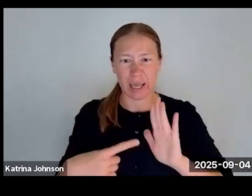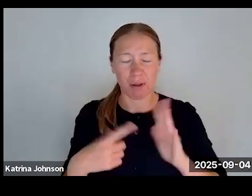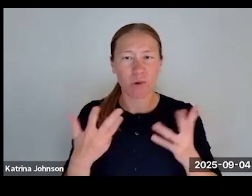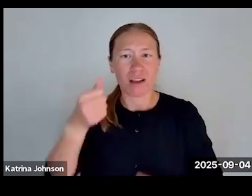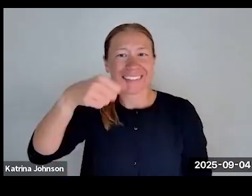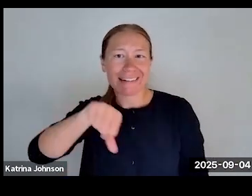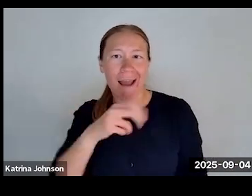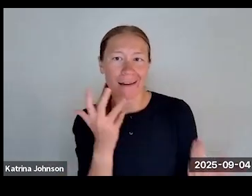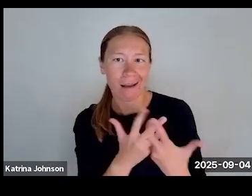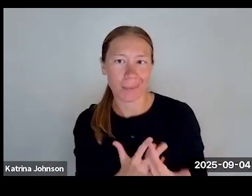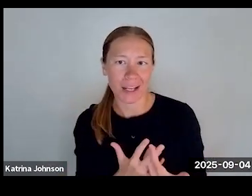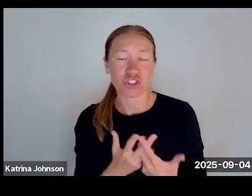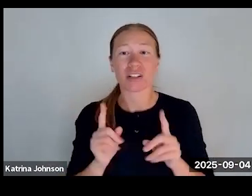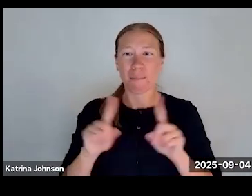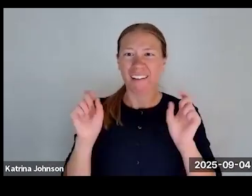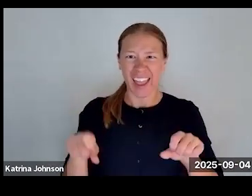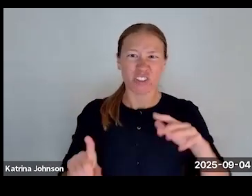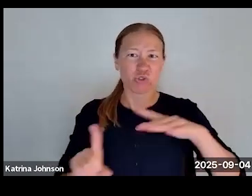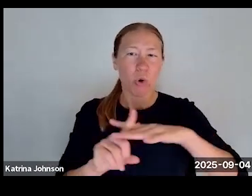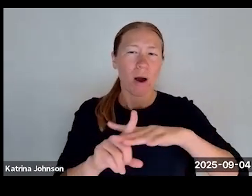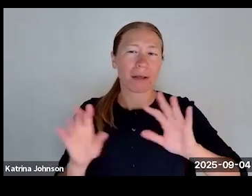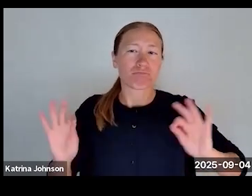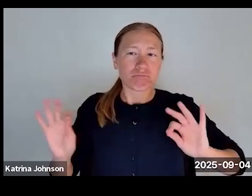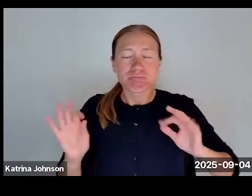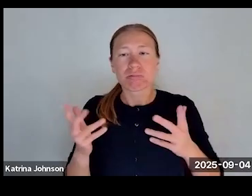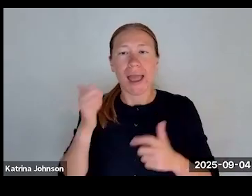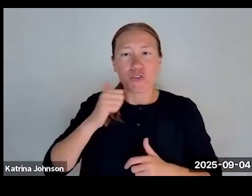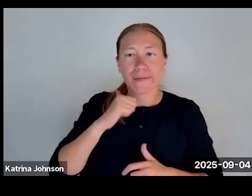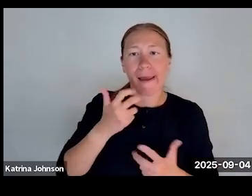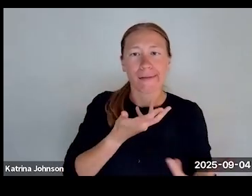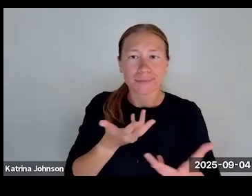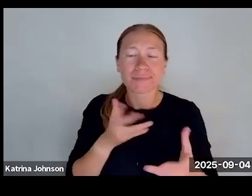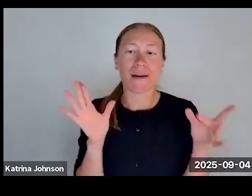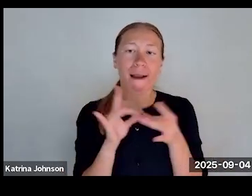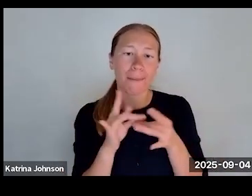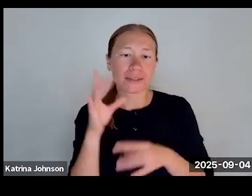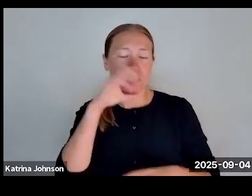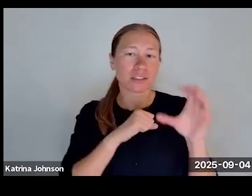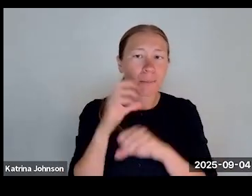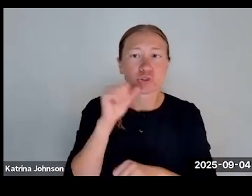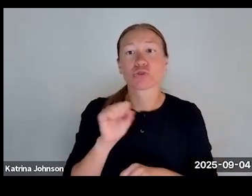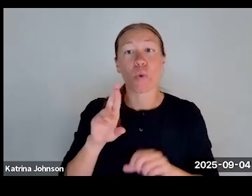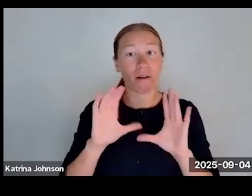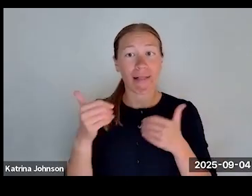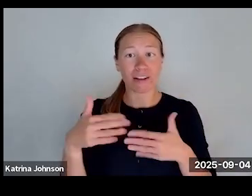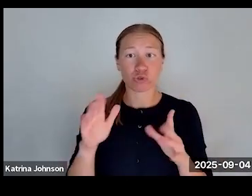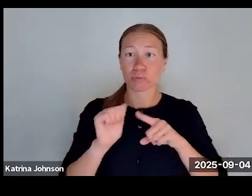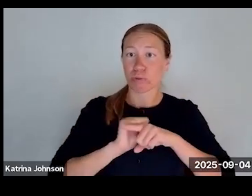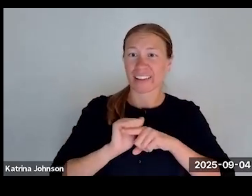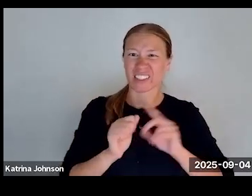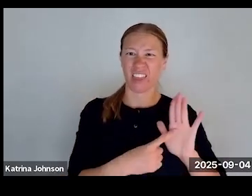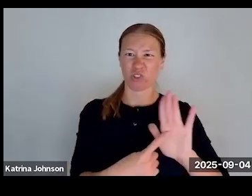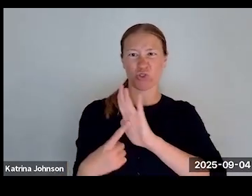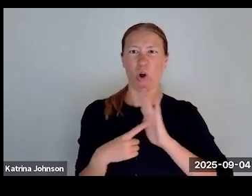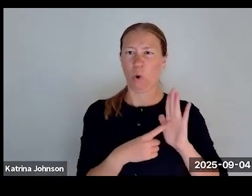but also in subtle, everyday interactions, comments, assumptions, or classroom practices that send the message